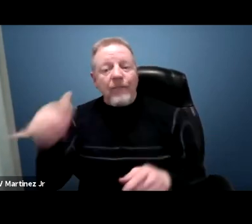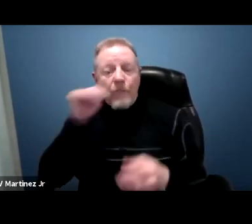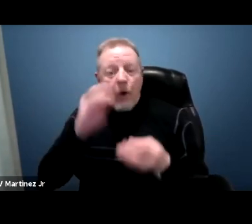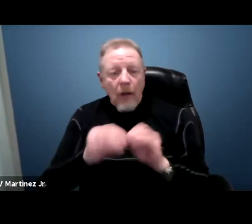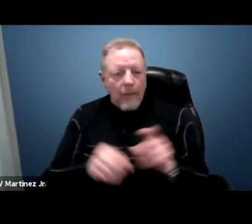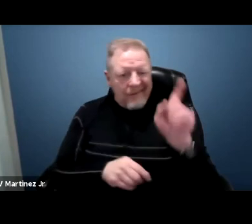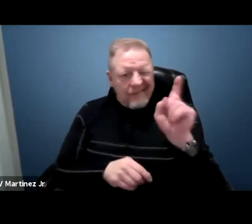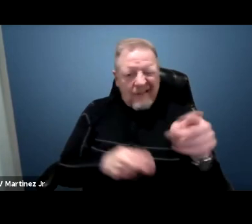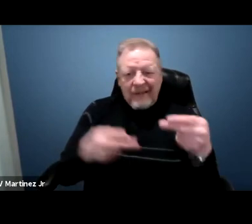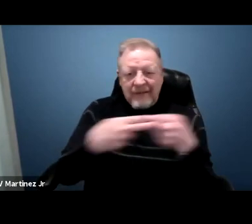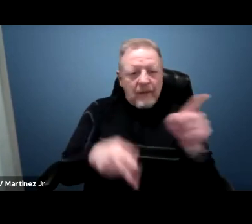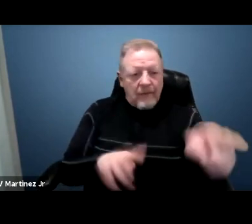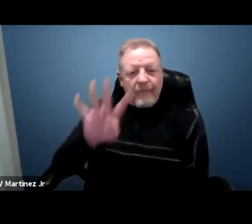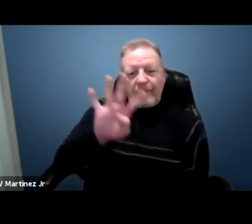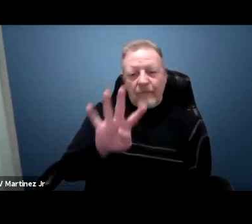on the slide. It's